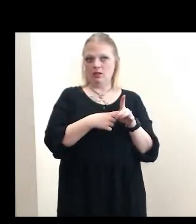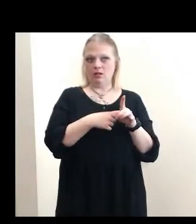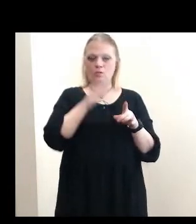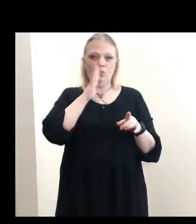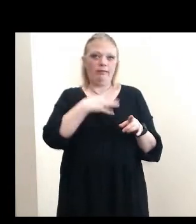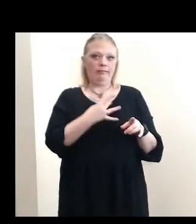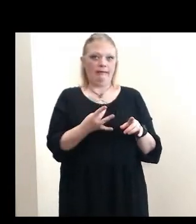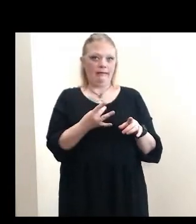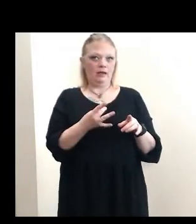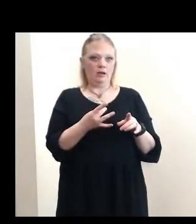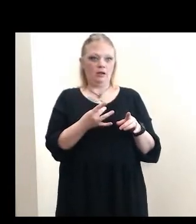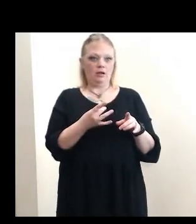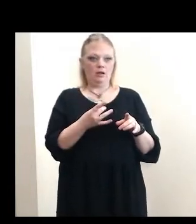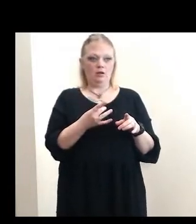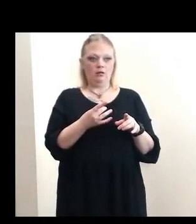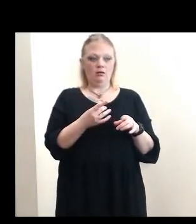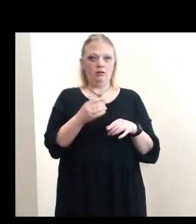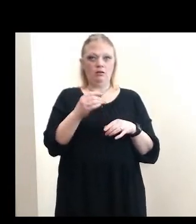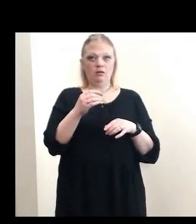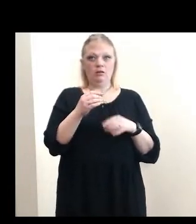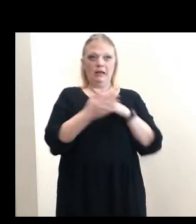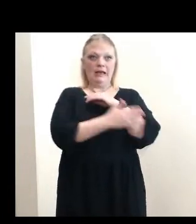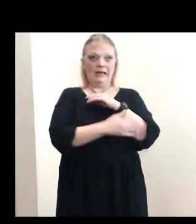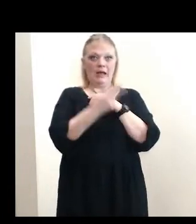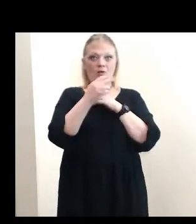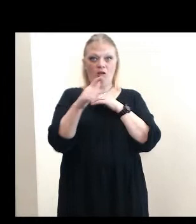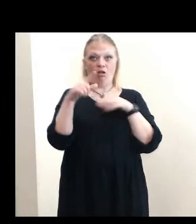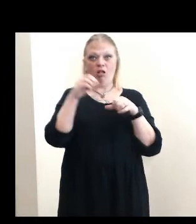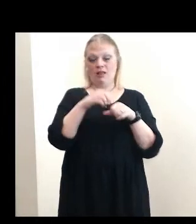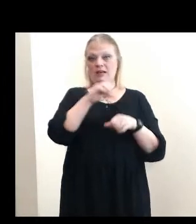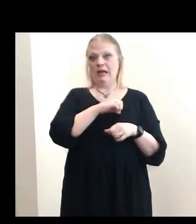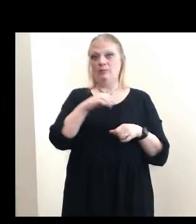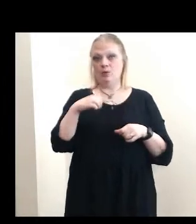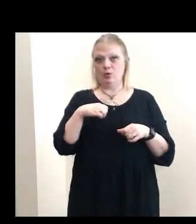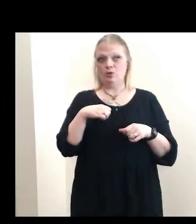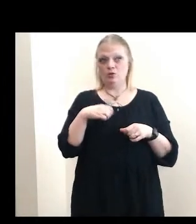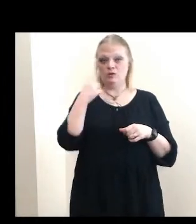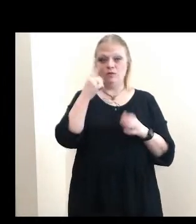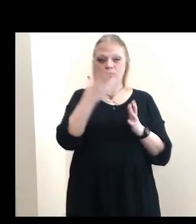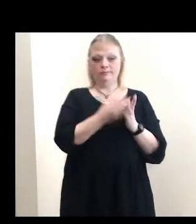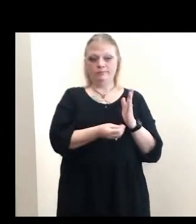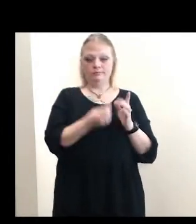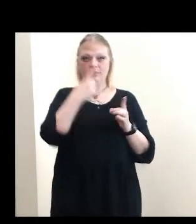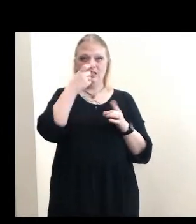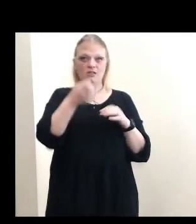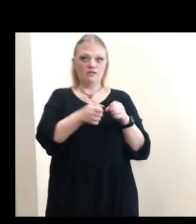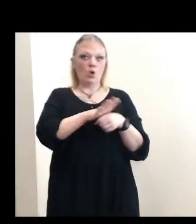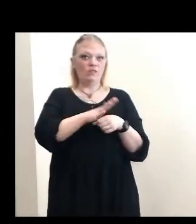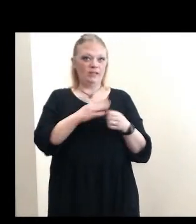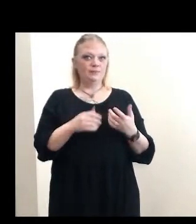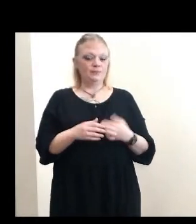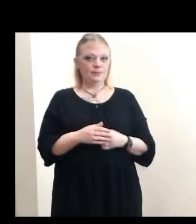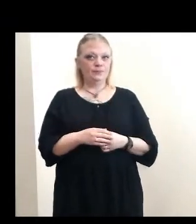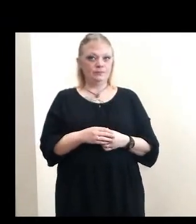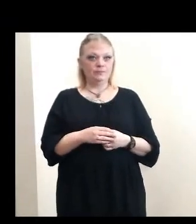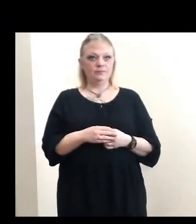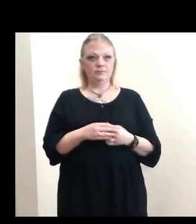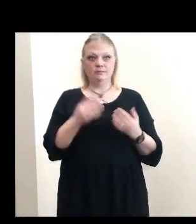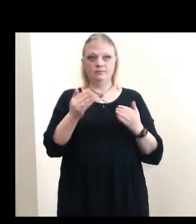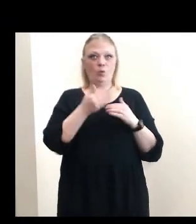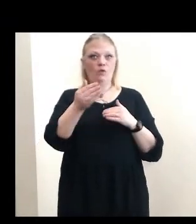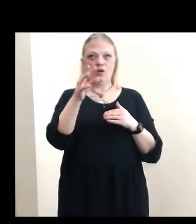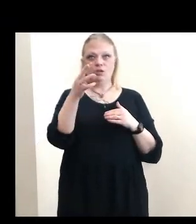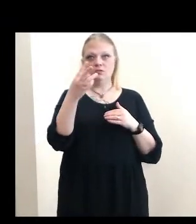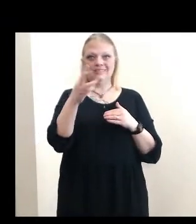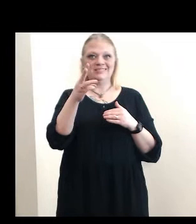the Old County Hall once again in amber to honor those we've lost as a result of COVID-19, the more than